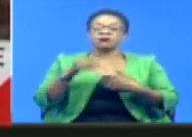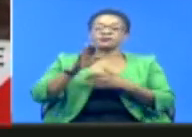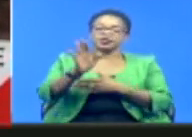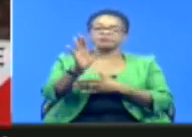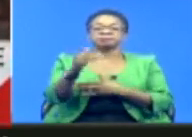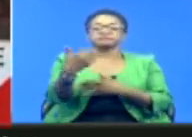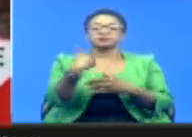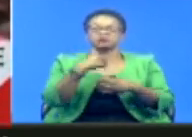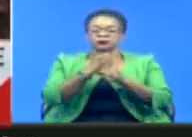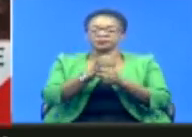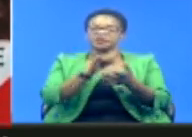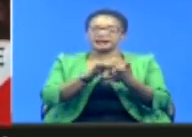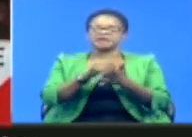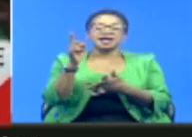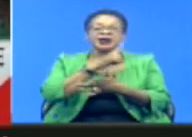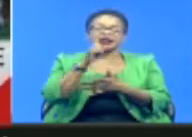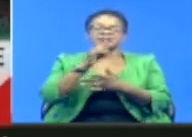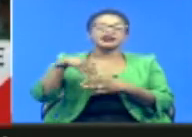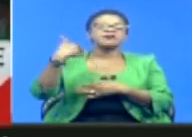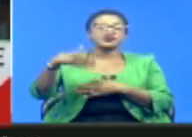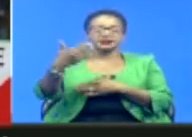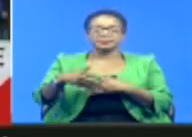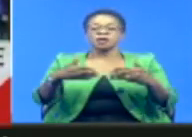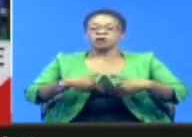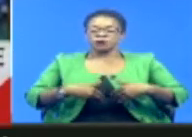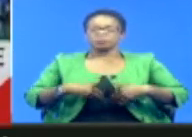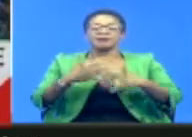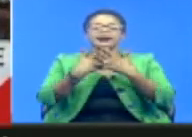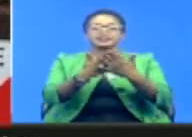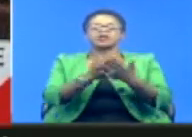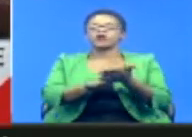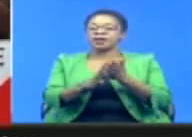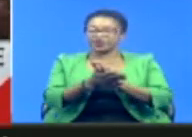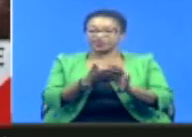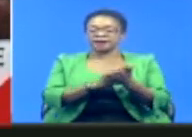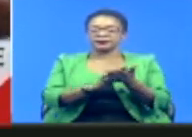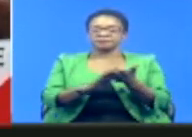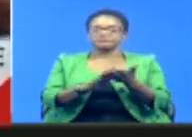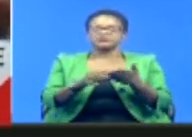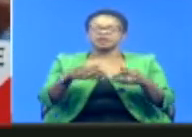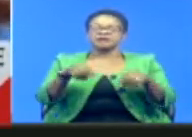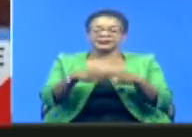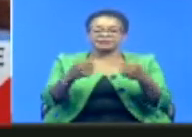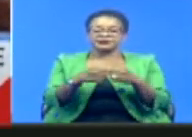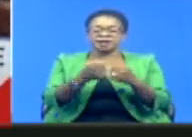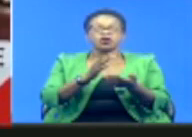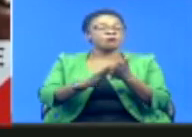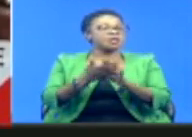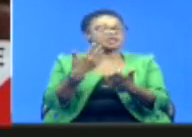administrators, being harassed every day, my youth being arrested for nothing. When my meetings are being disrupted, nobody is